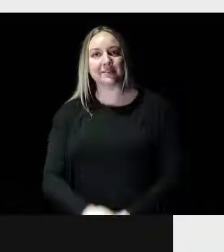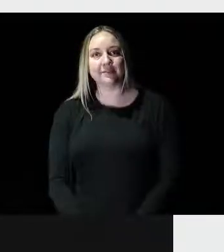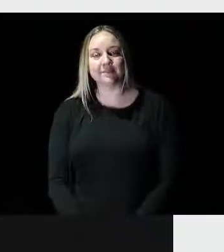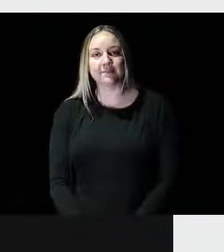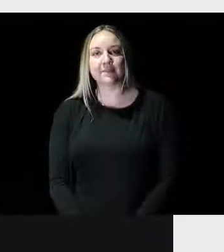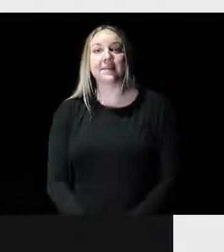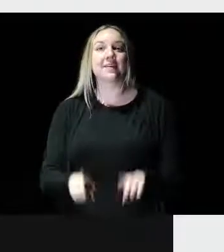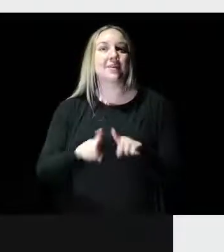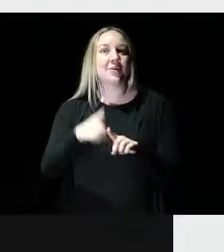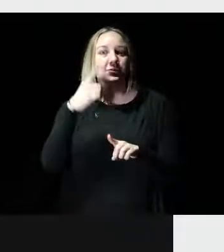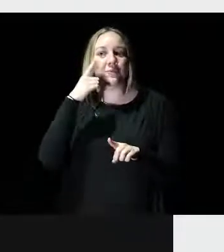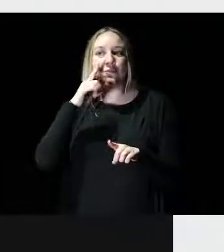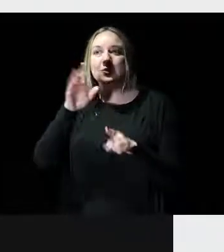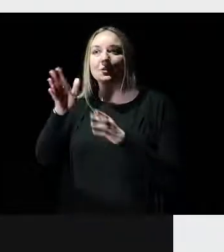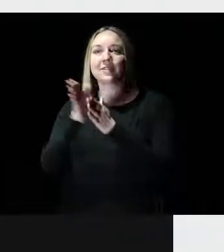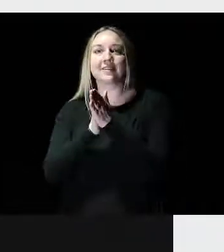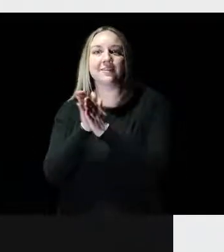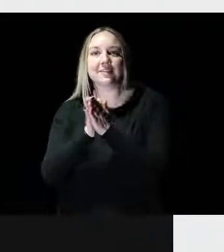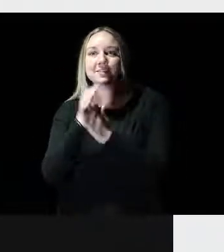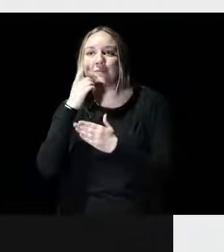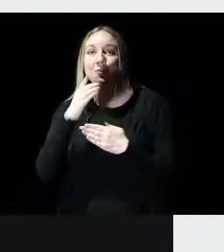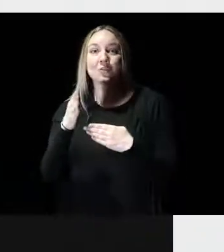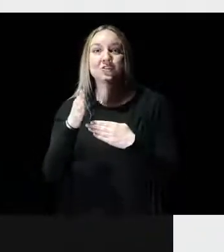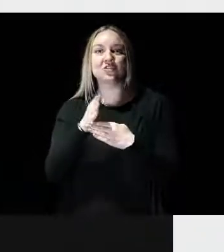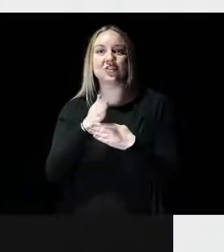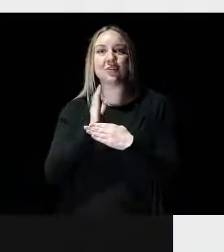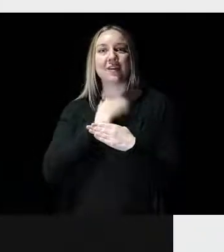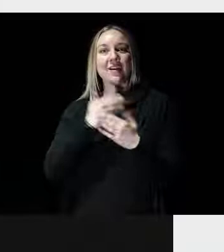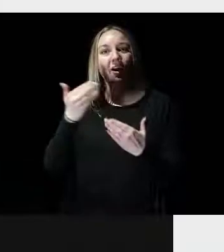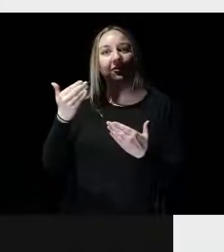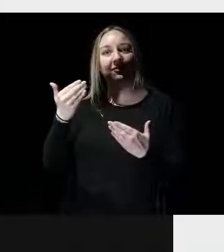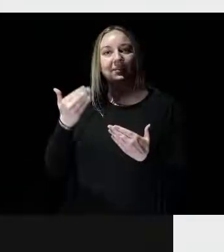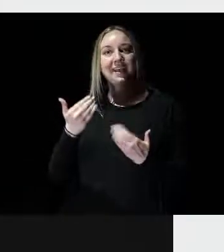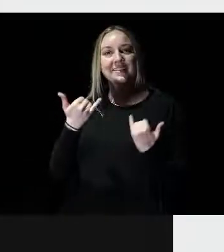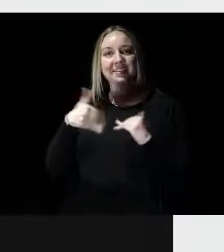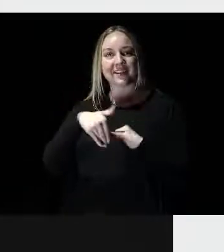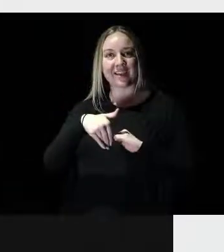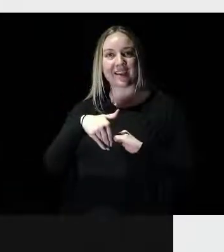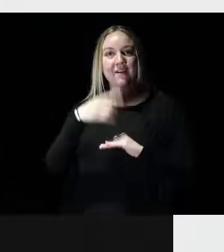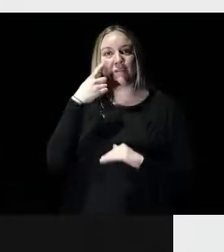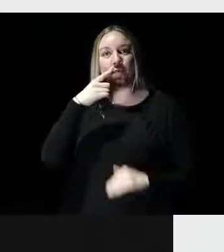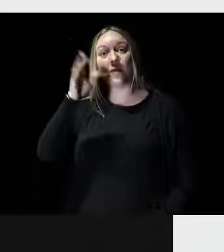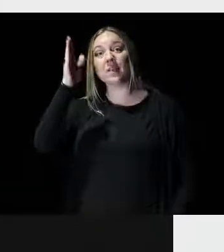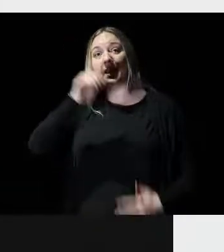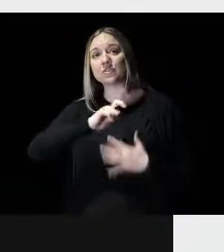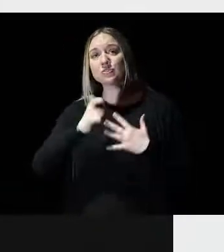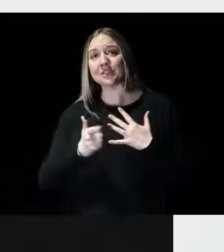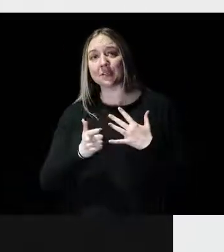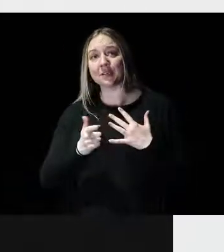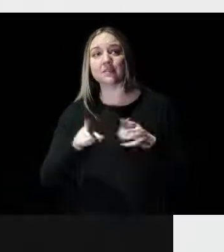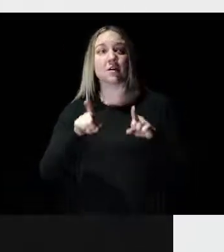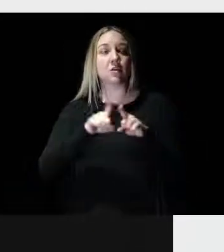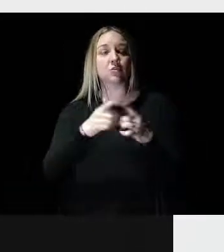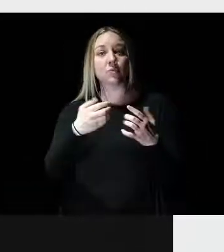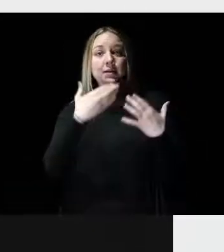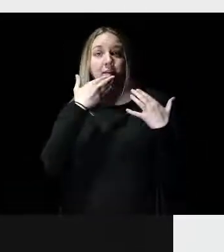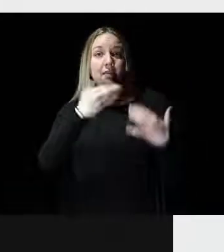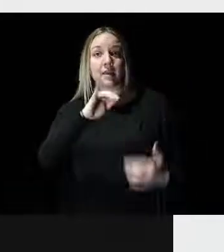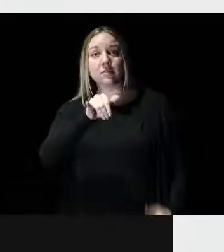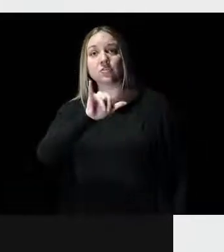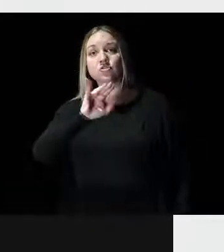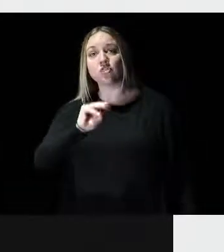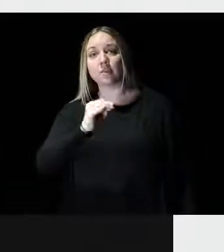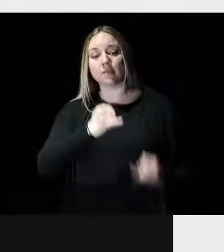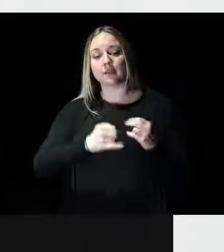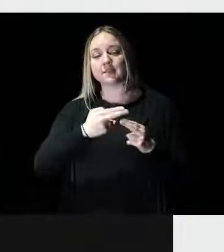their enthusiasm for sharing tonight's guest with our lecture series. I'd also like to thank Jim Yarrington and